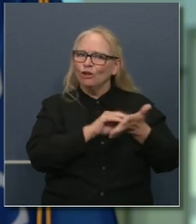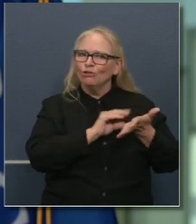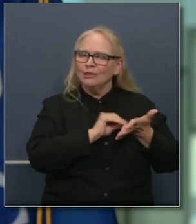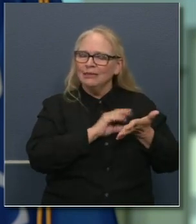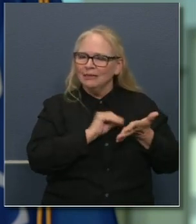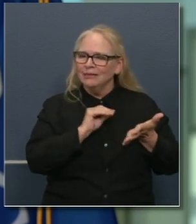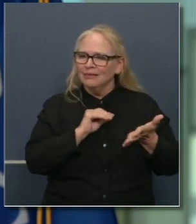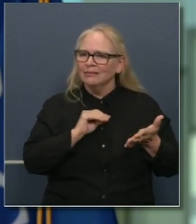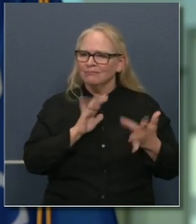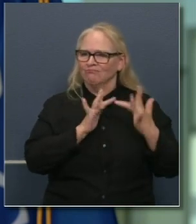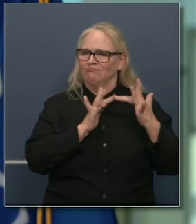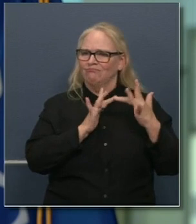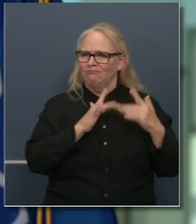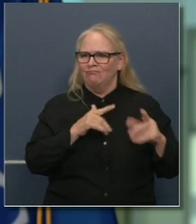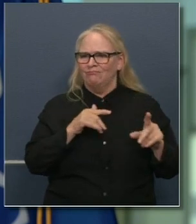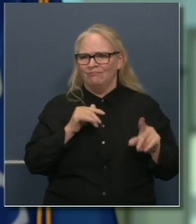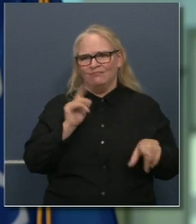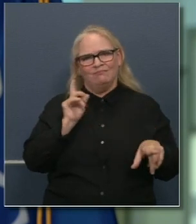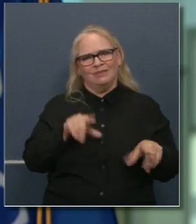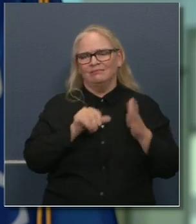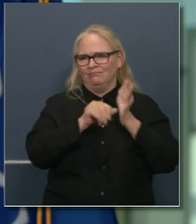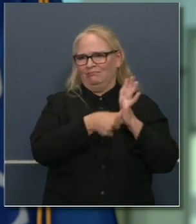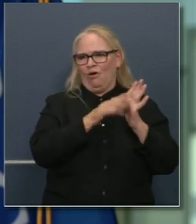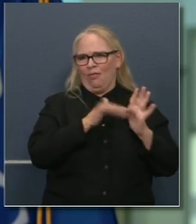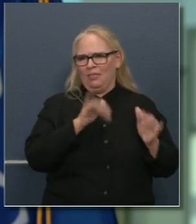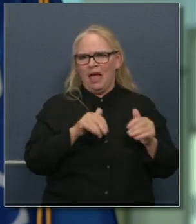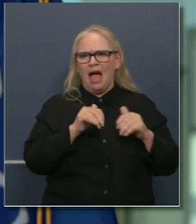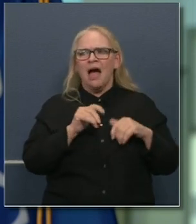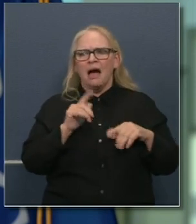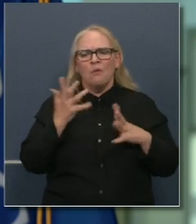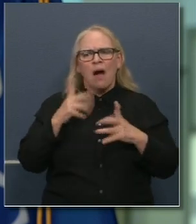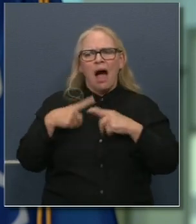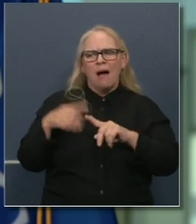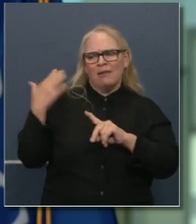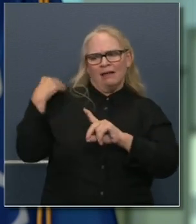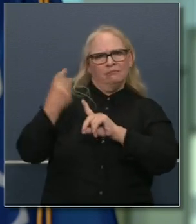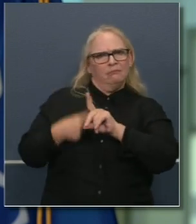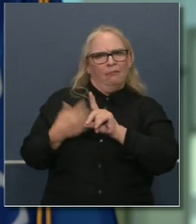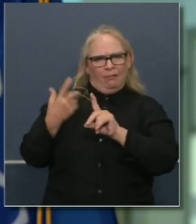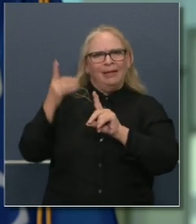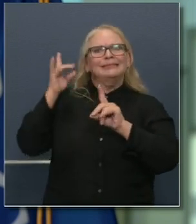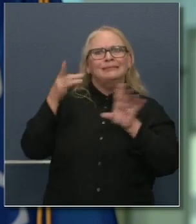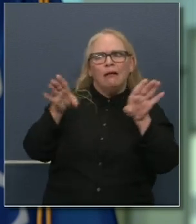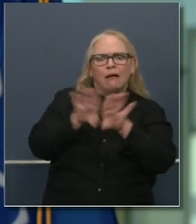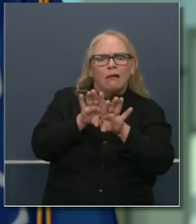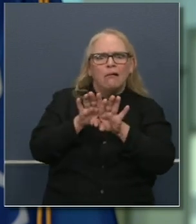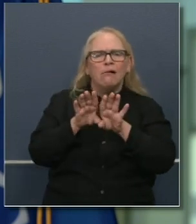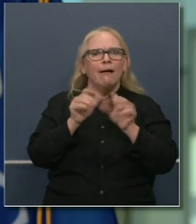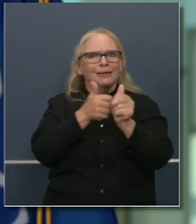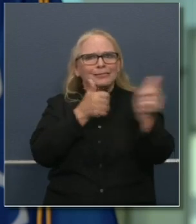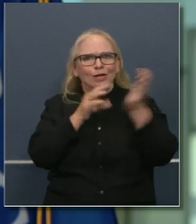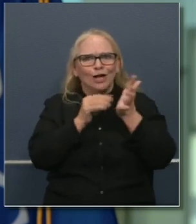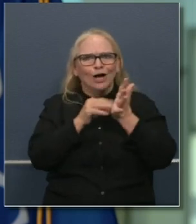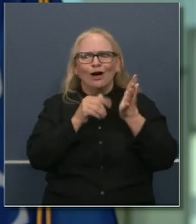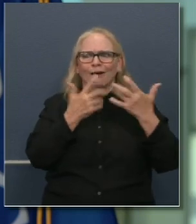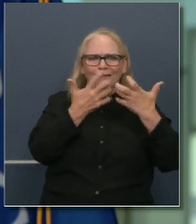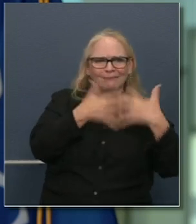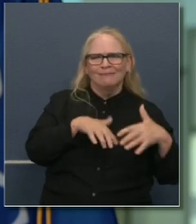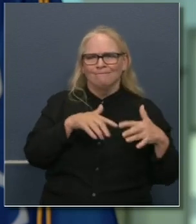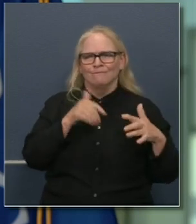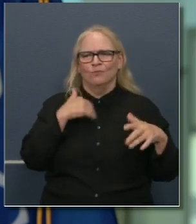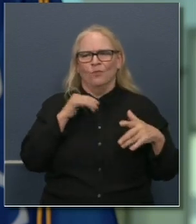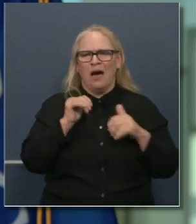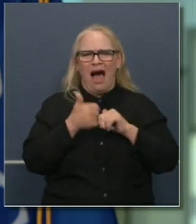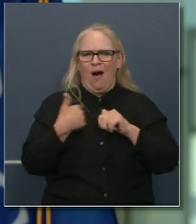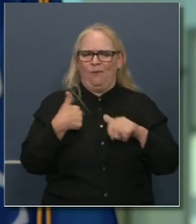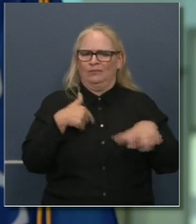broadly has been socialized over the course of many, many months here in the state of California, exampled by the work we did at the end of the